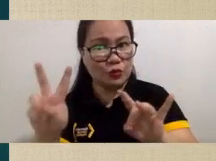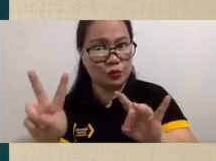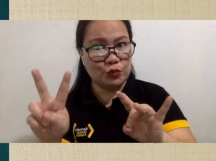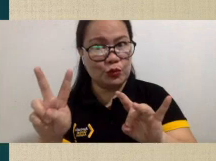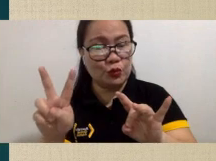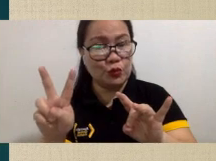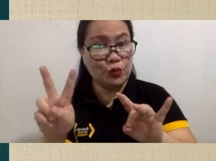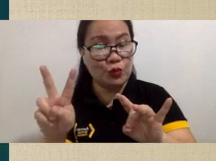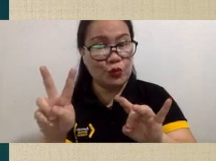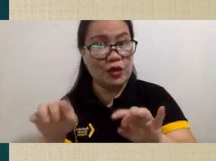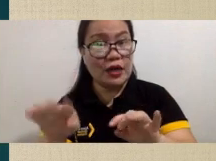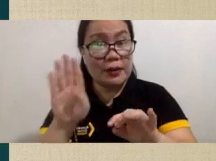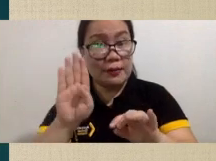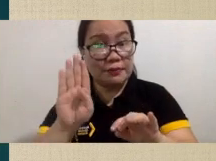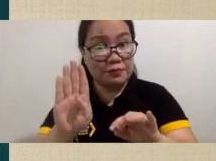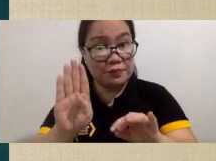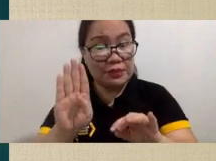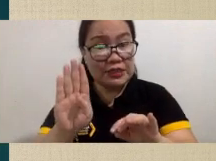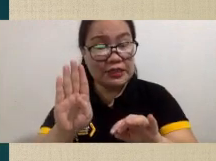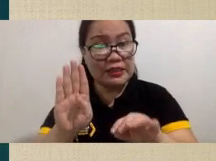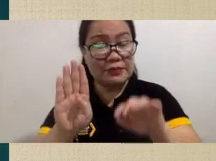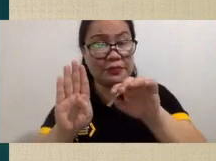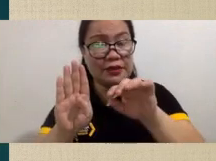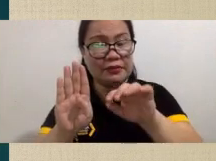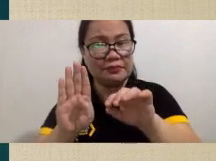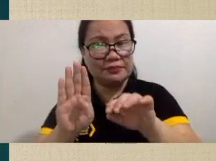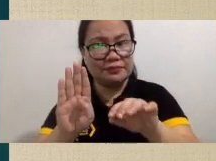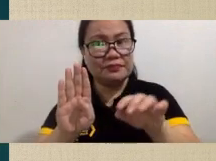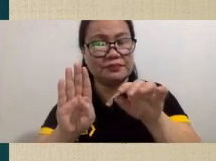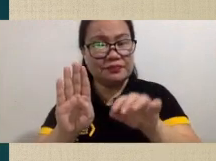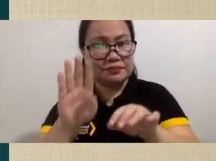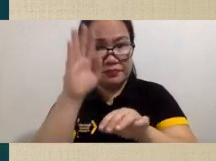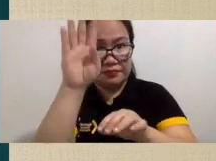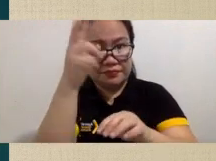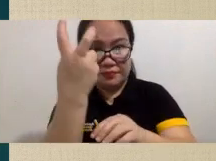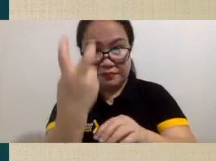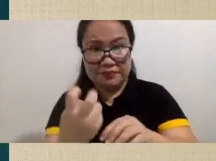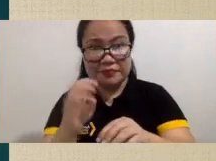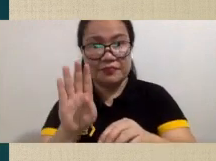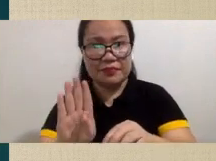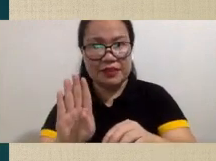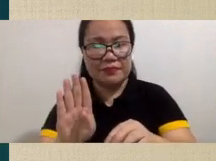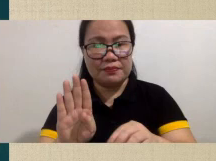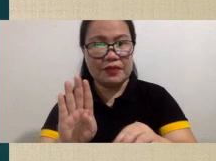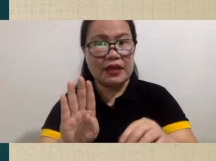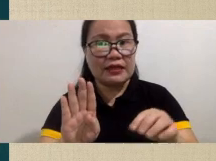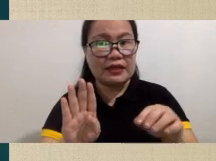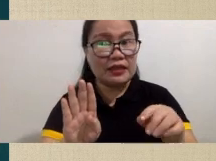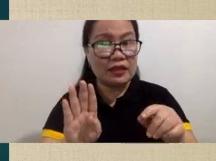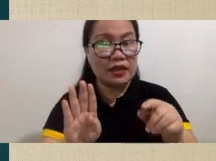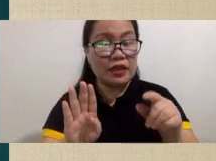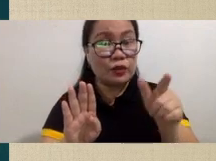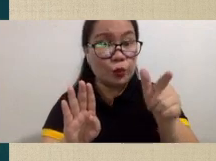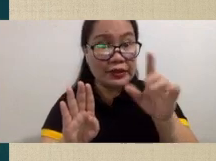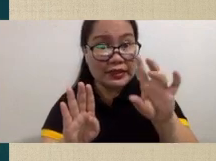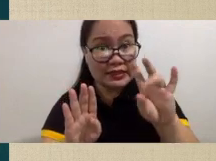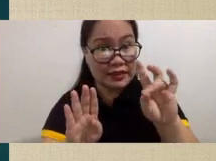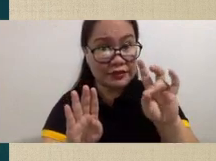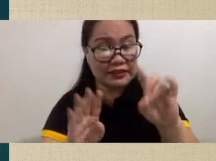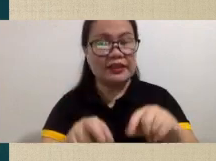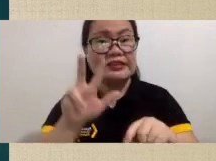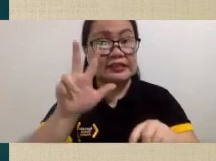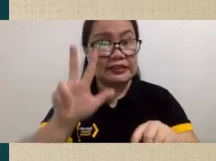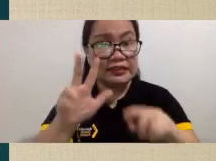b na lang siya. Kasi, b, tapos may exponent siya sa labas na 3, so that is b cubed. Next,